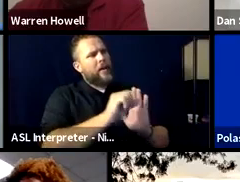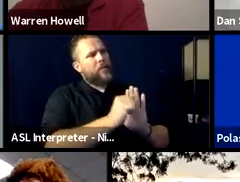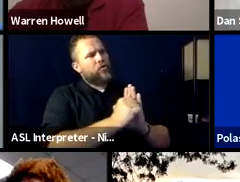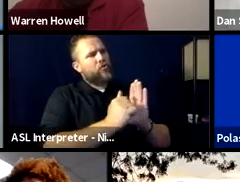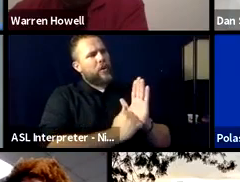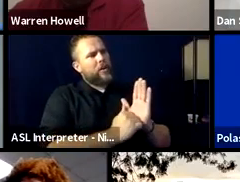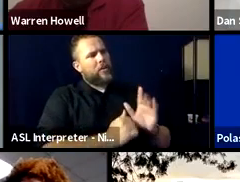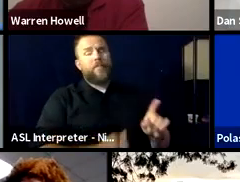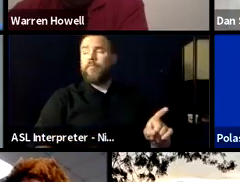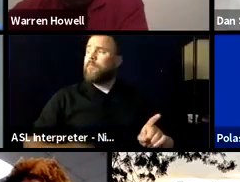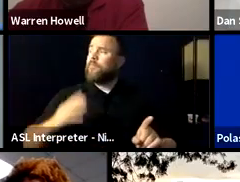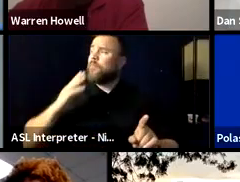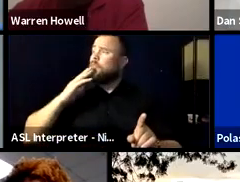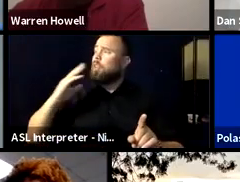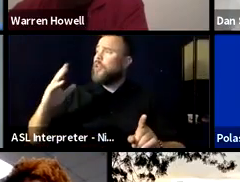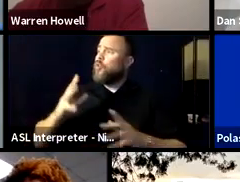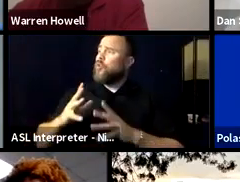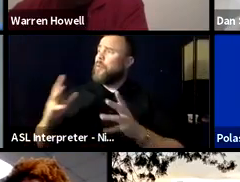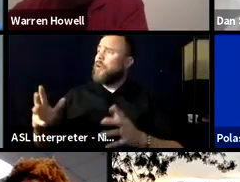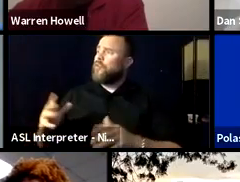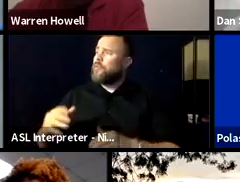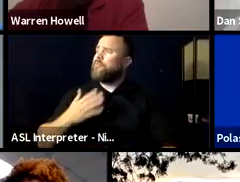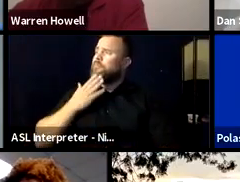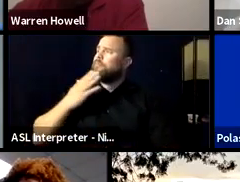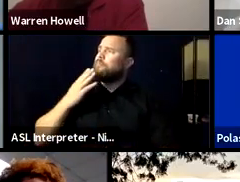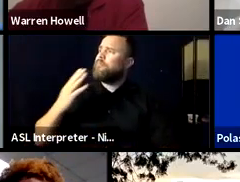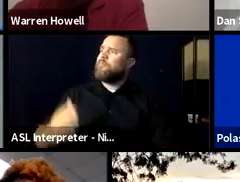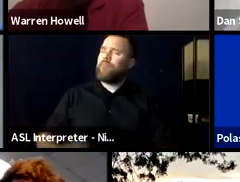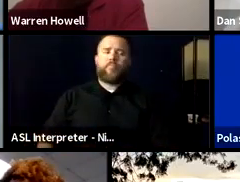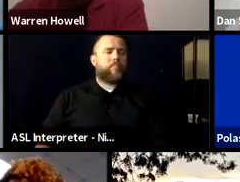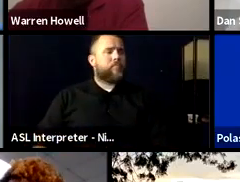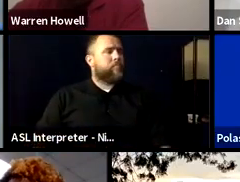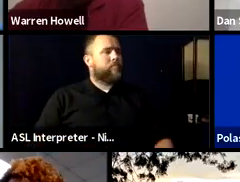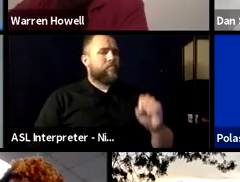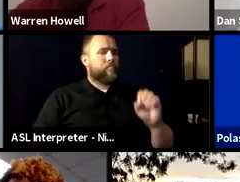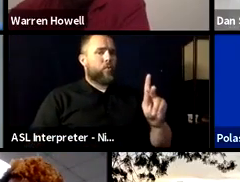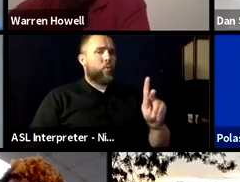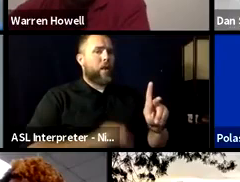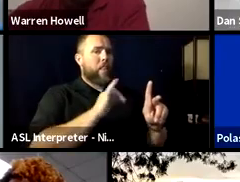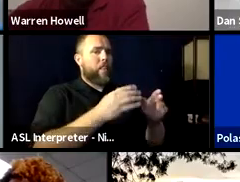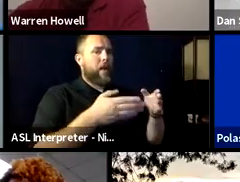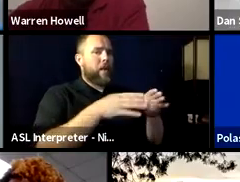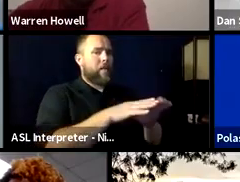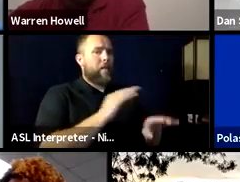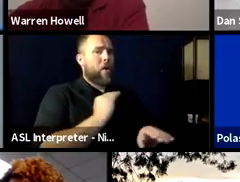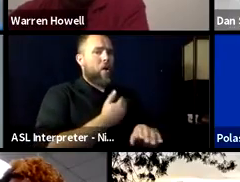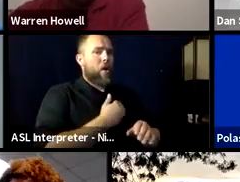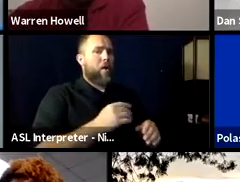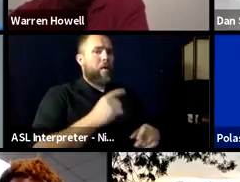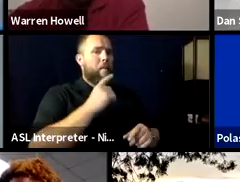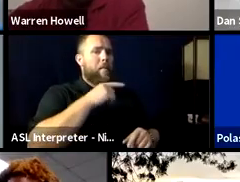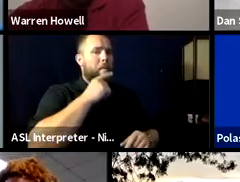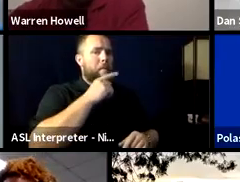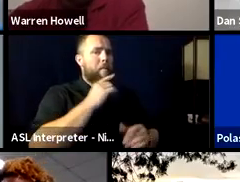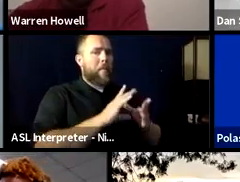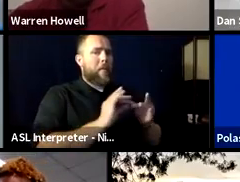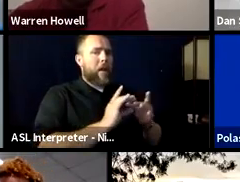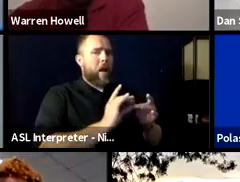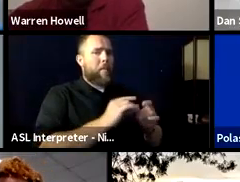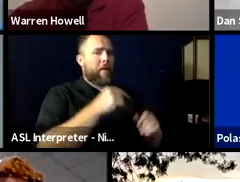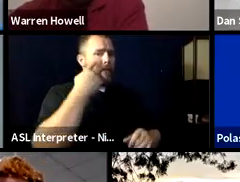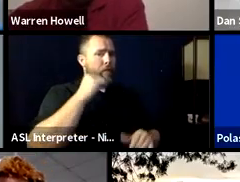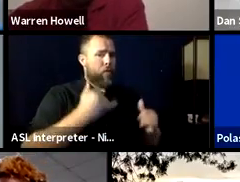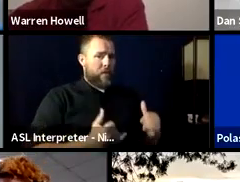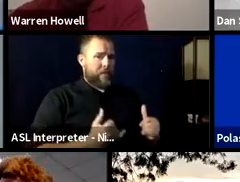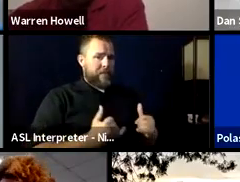so much. I appreciate it. Thank you. Okay, that does conclude our public comment for this evening. Thank you to everyone who took